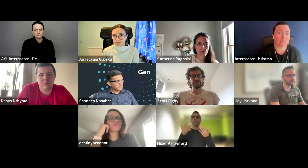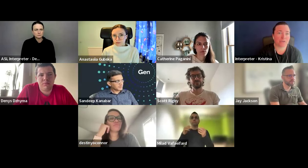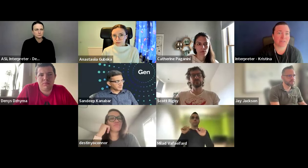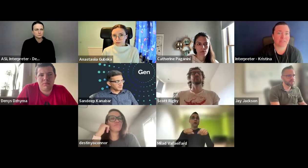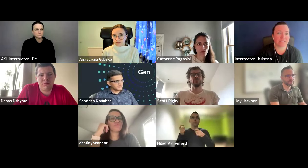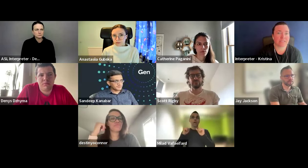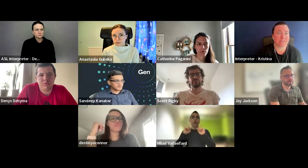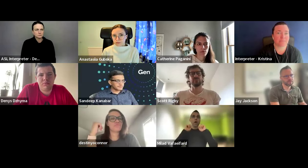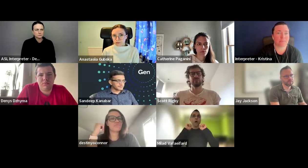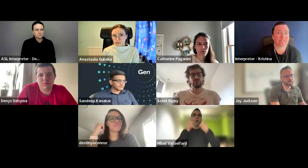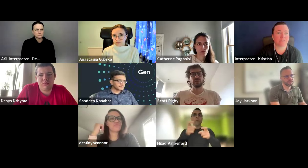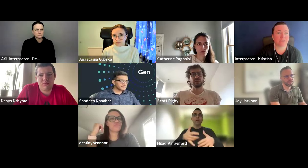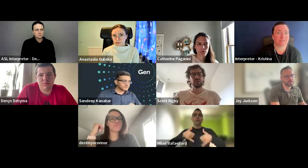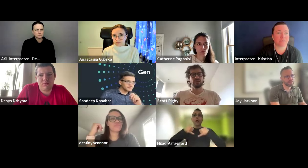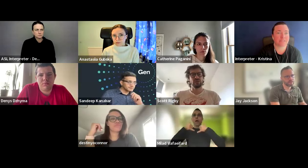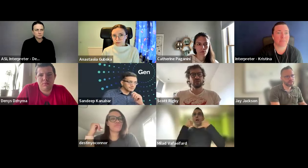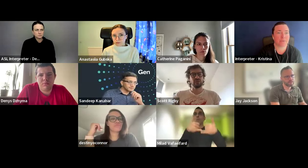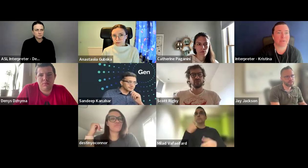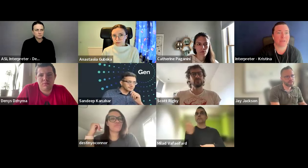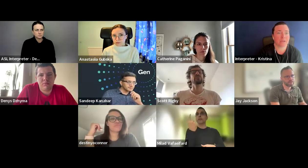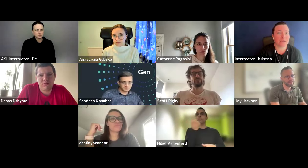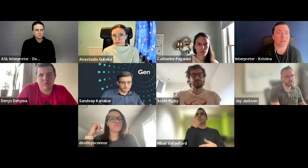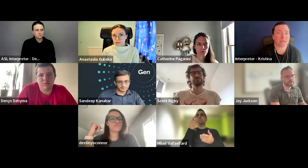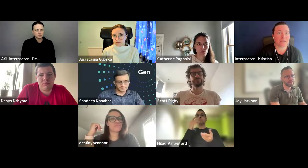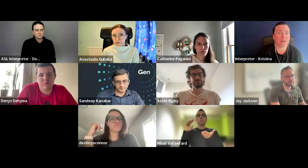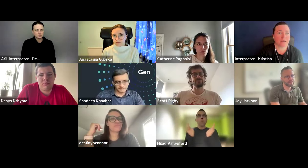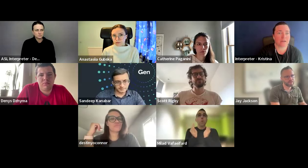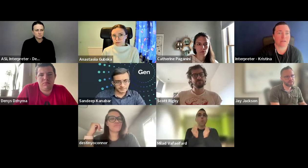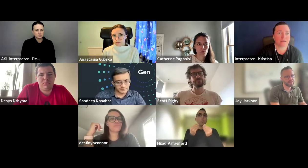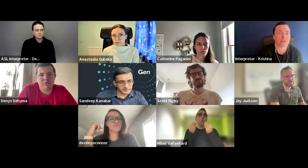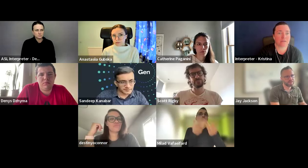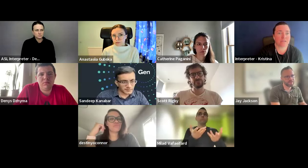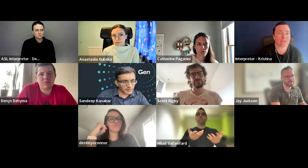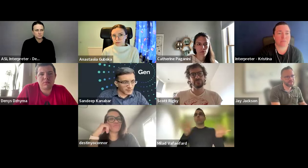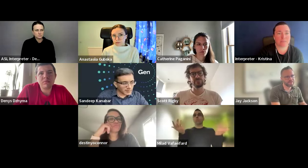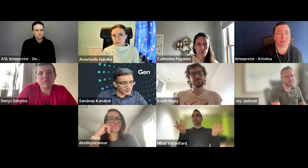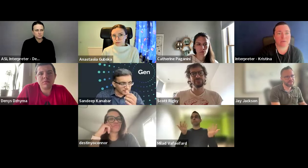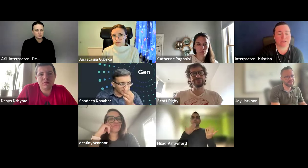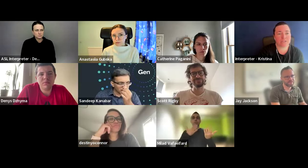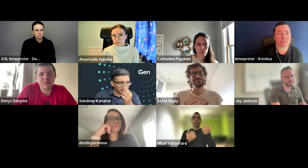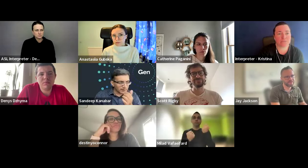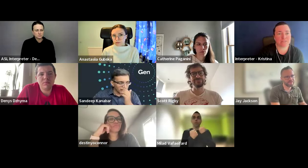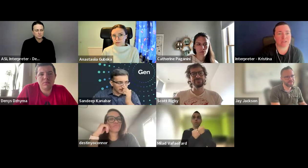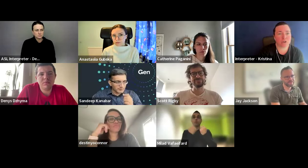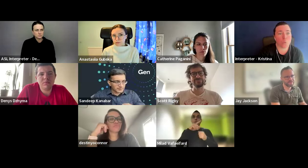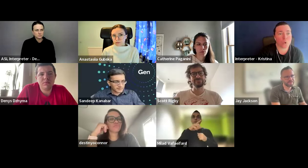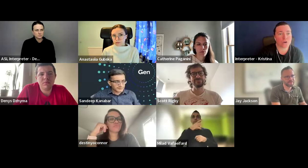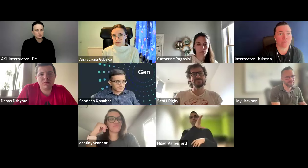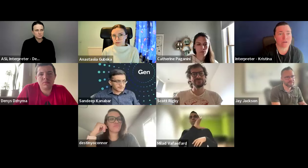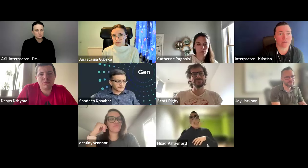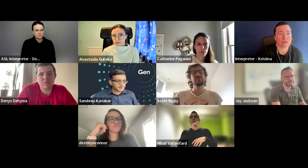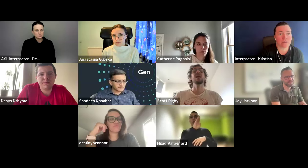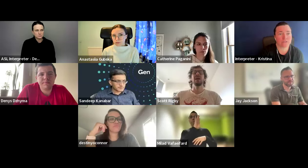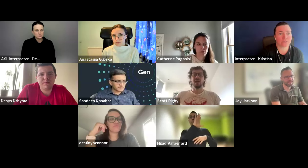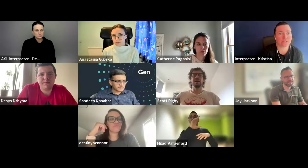voluntary, but I'm wondering if this is maybe different. For example, in maybe in terms of giving an